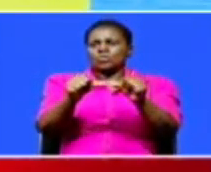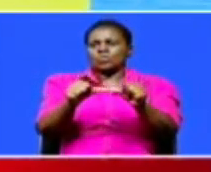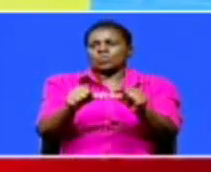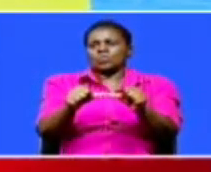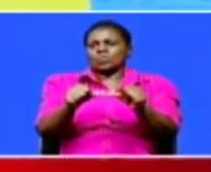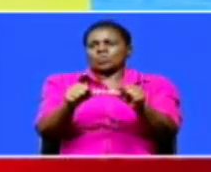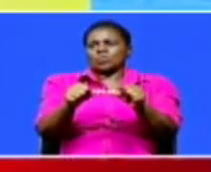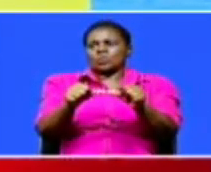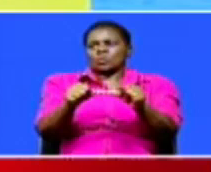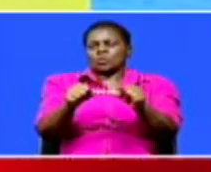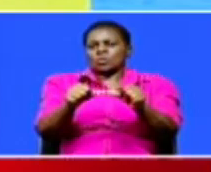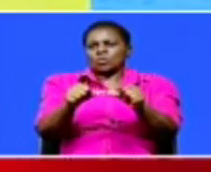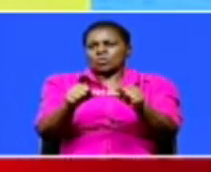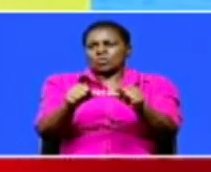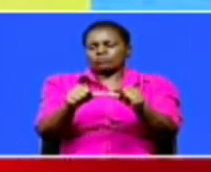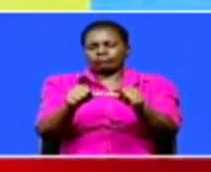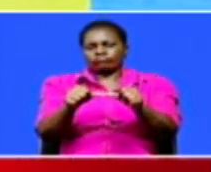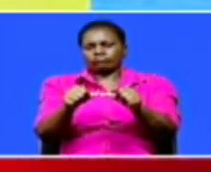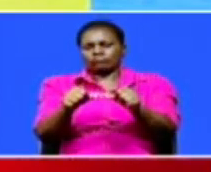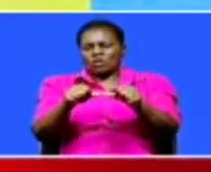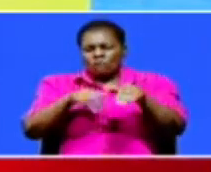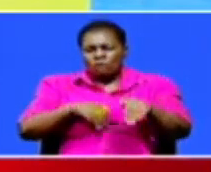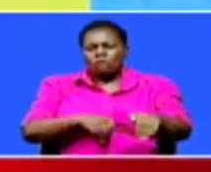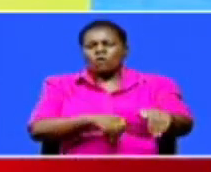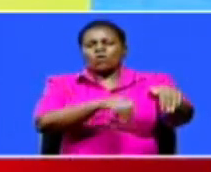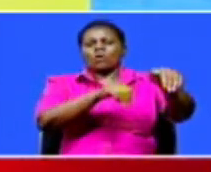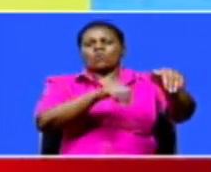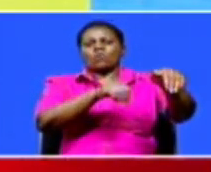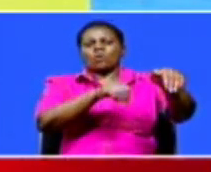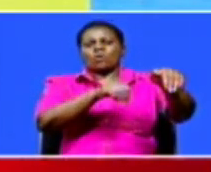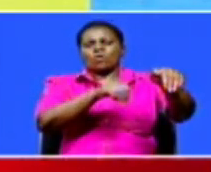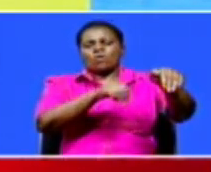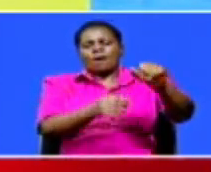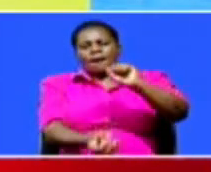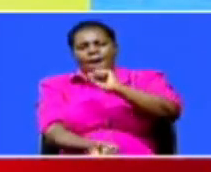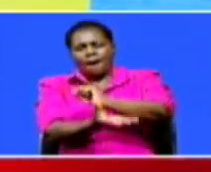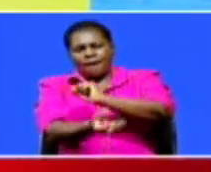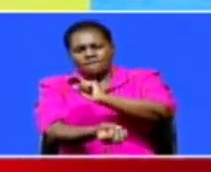in a steadfast manner to observe the measures that have been put in place